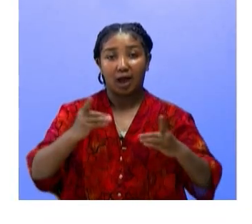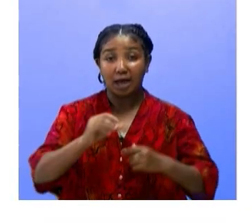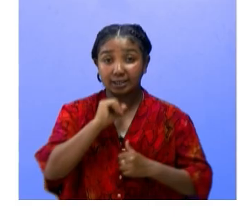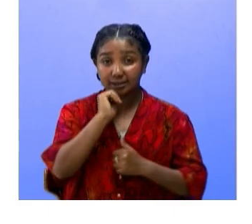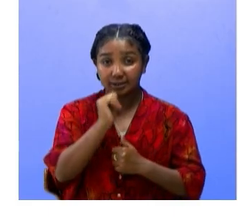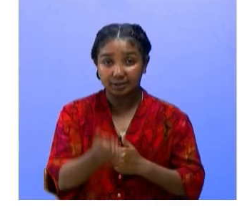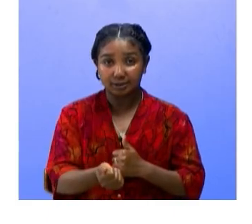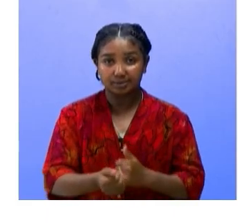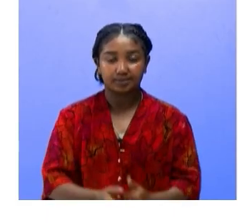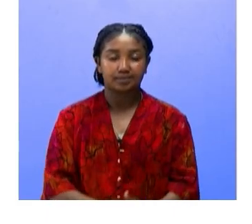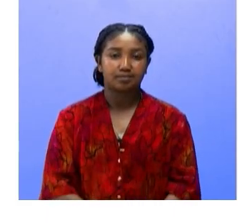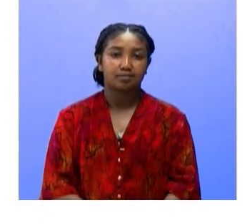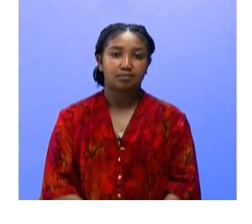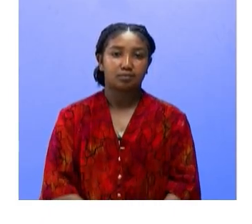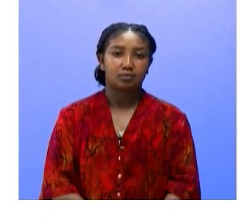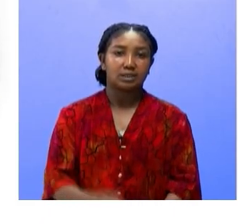hadn't